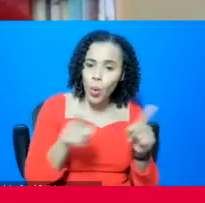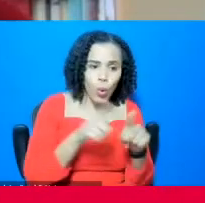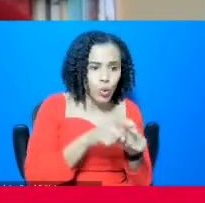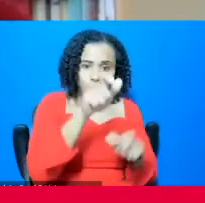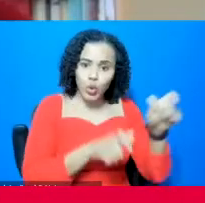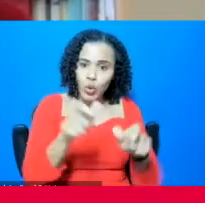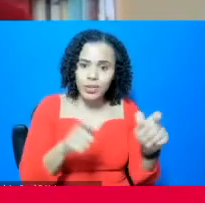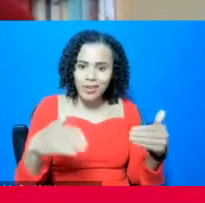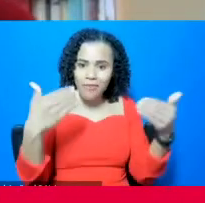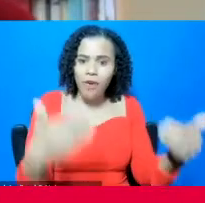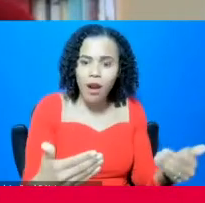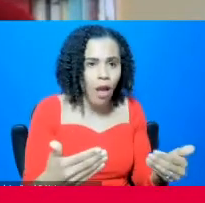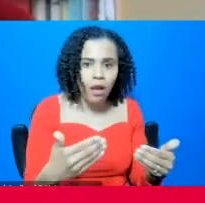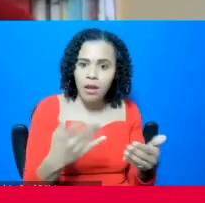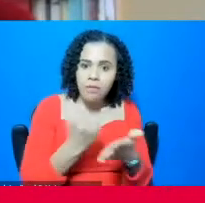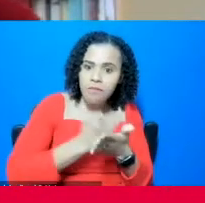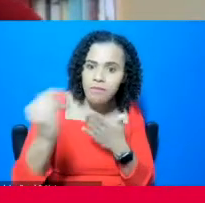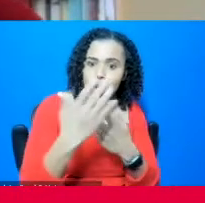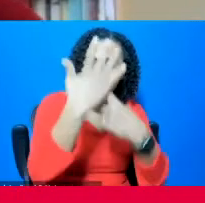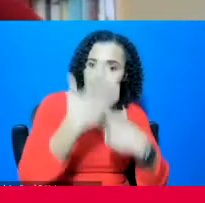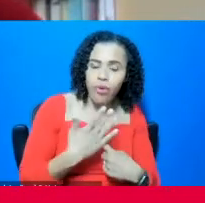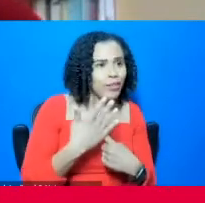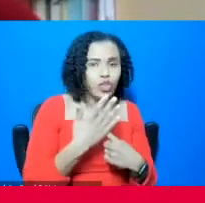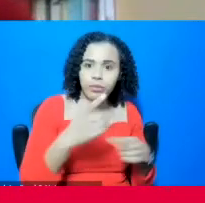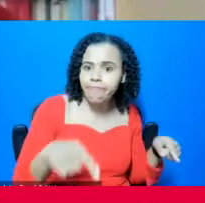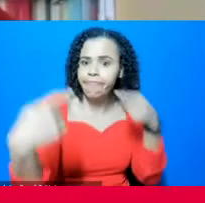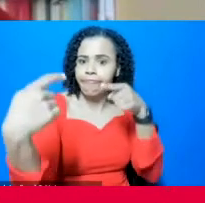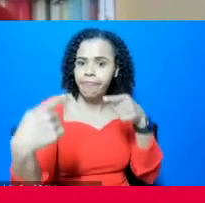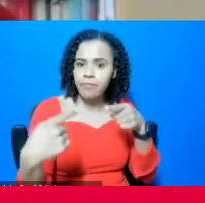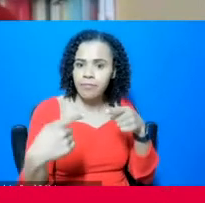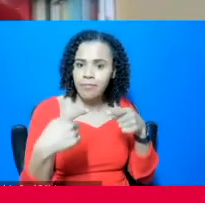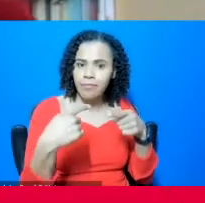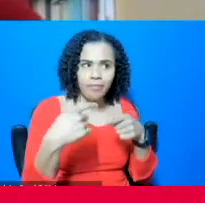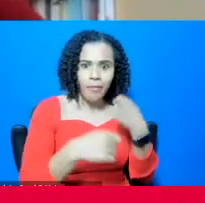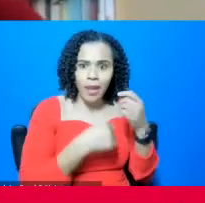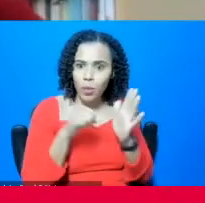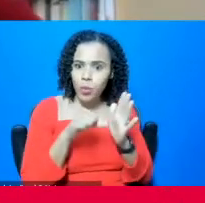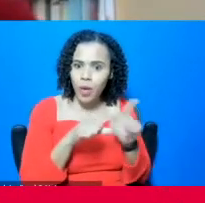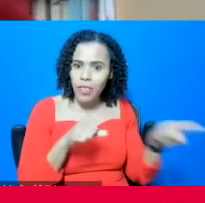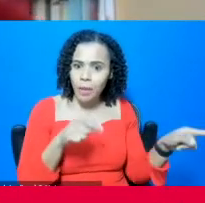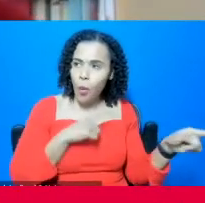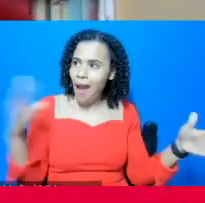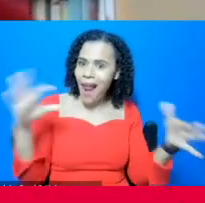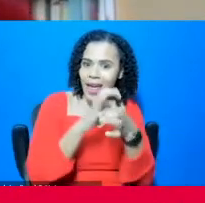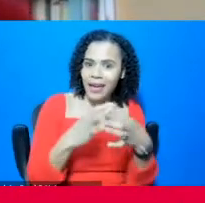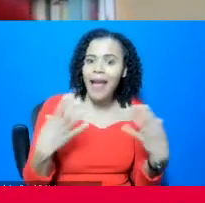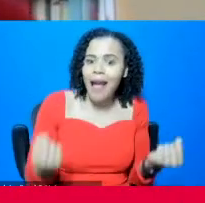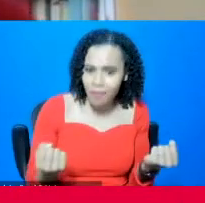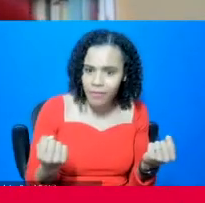lines of systemic oppression more generally. But what's interesting is that this trend coexists with